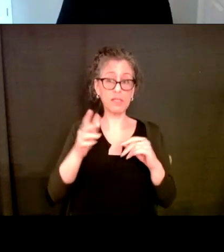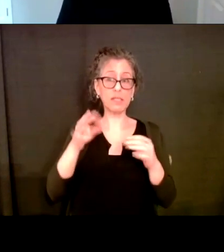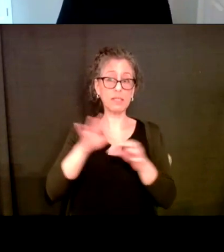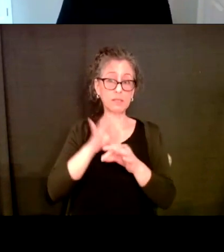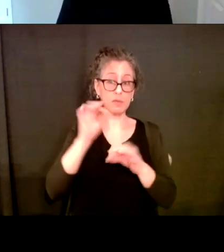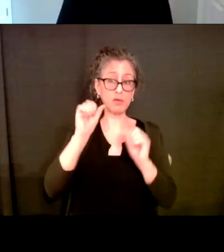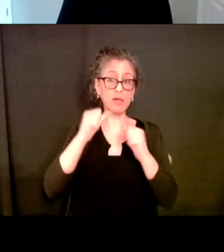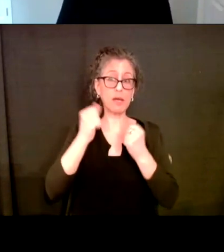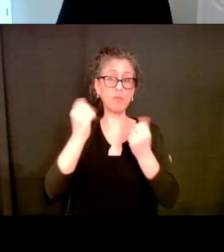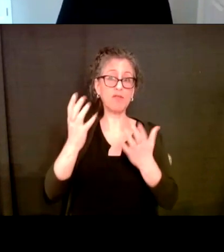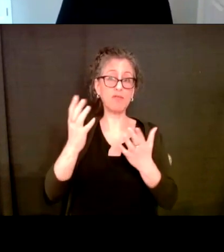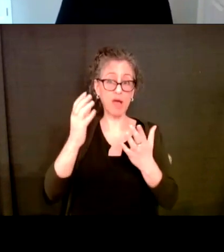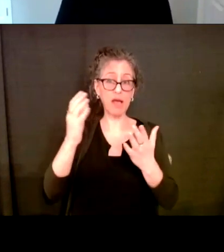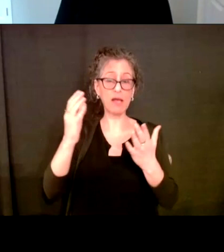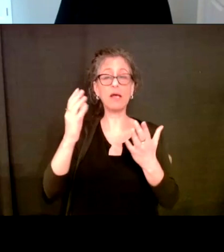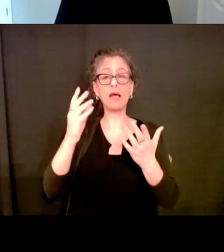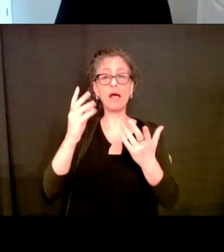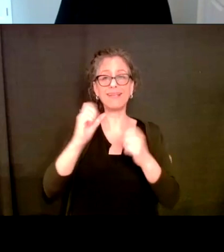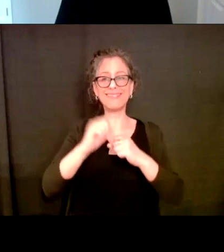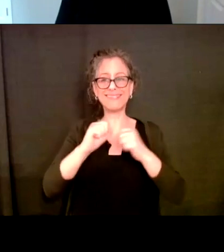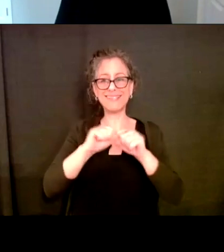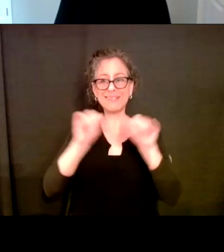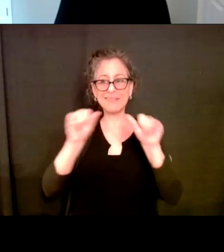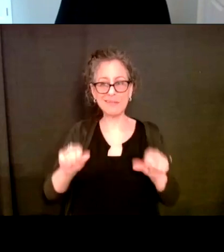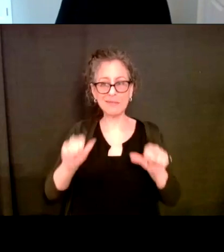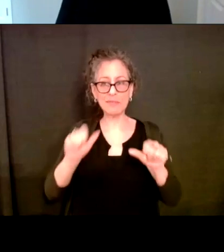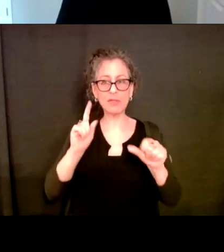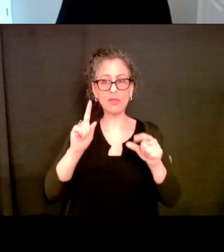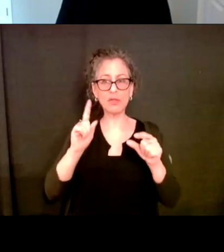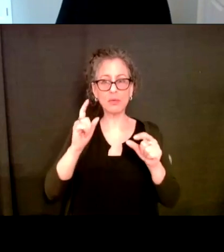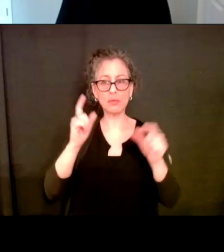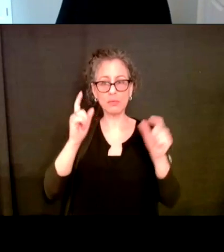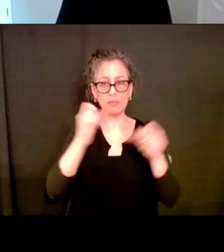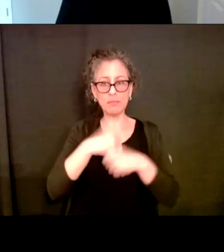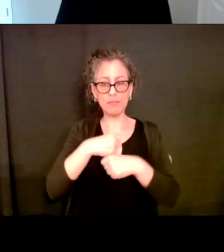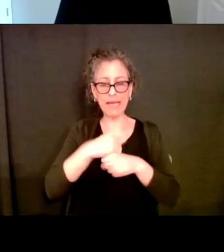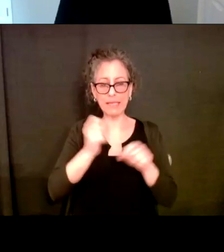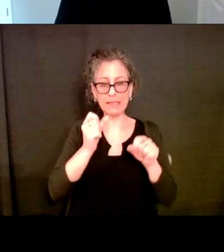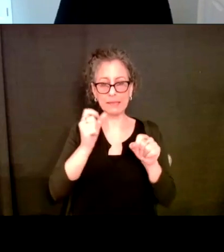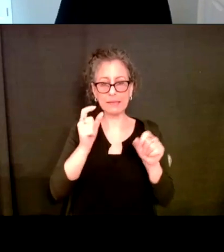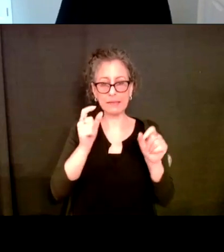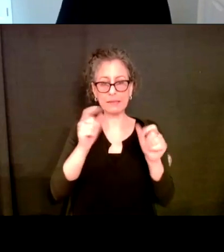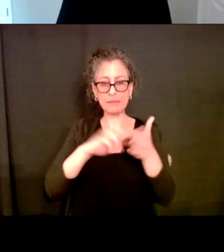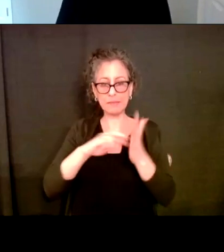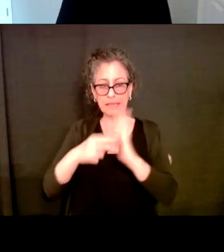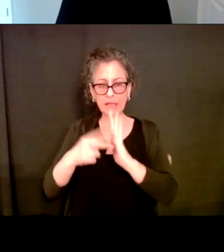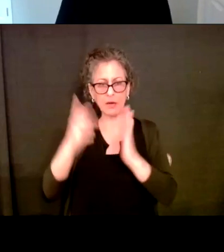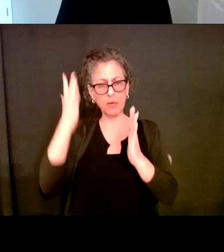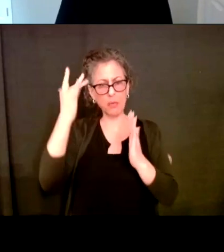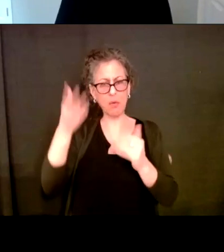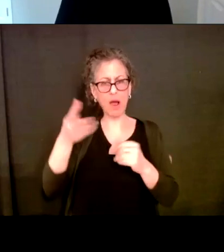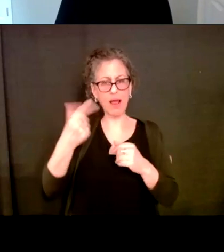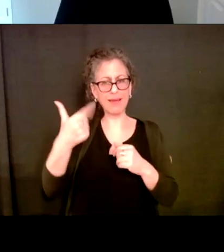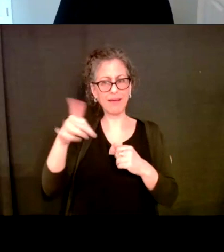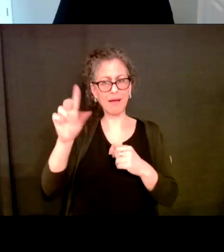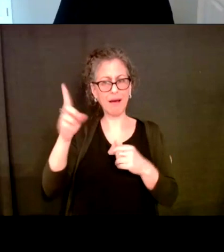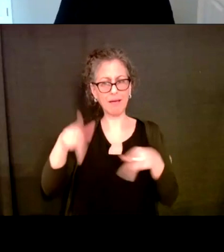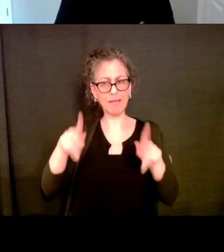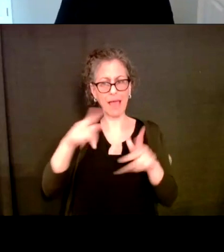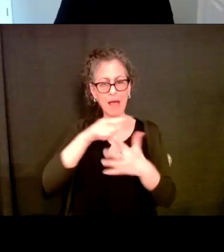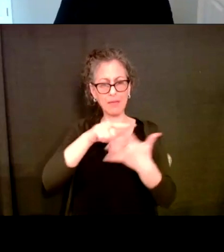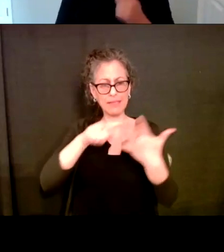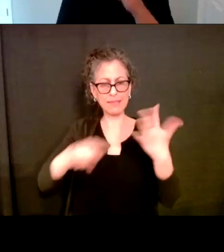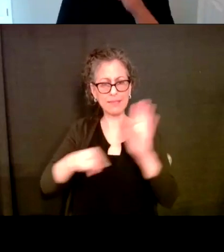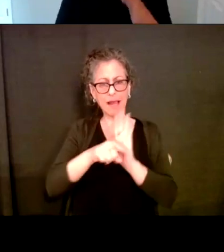system for making meaning. So why did this happen to me? Why would God allow it? And so we need